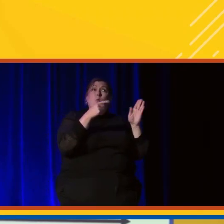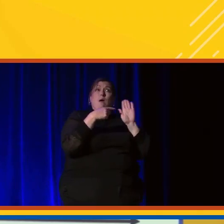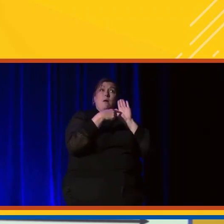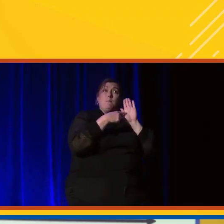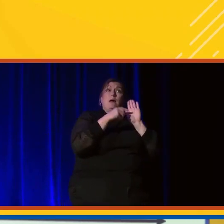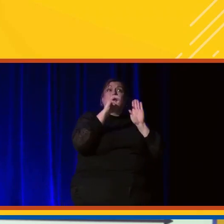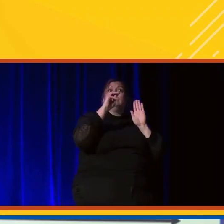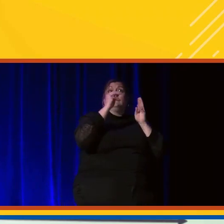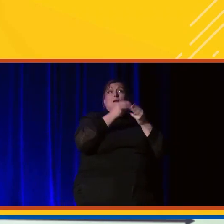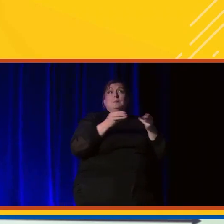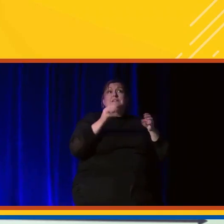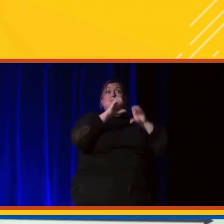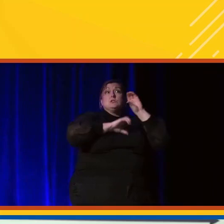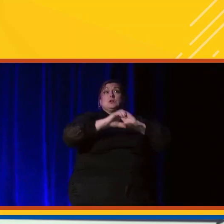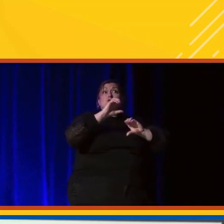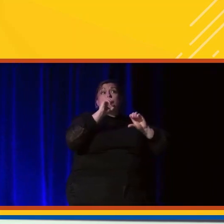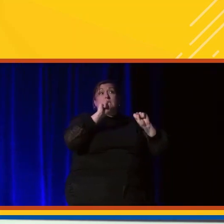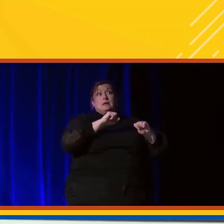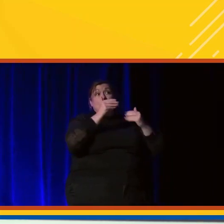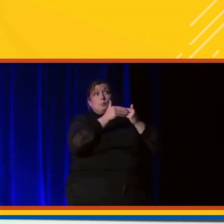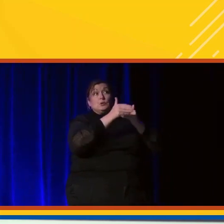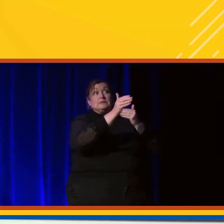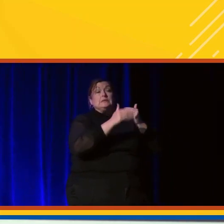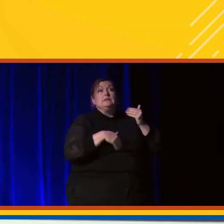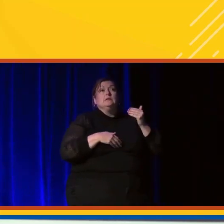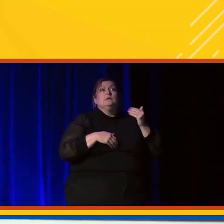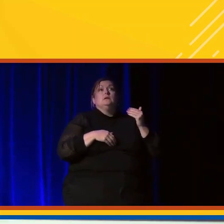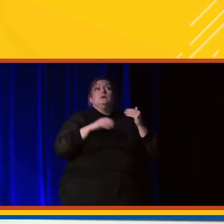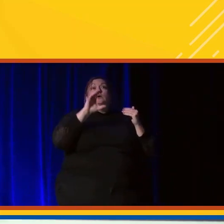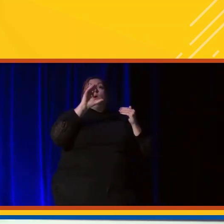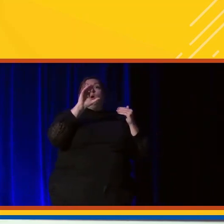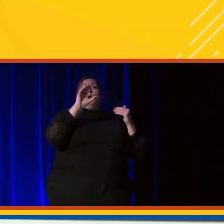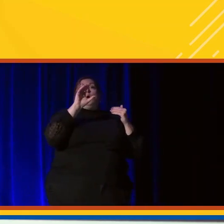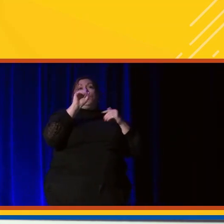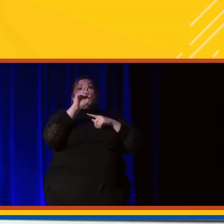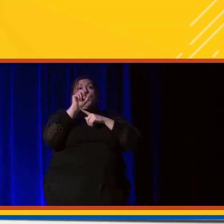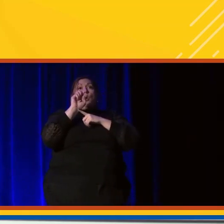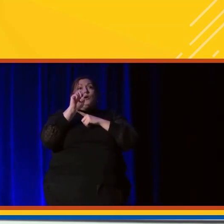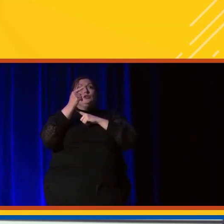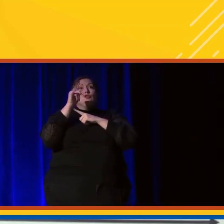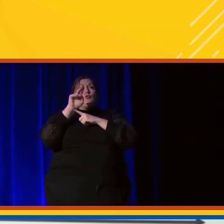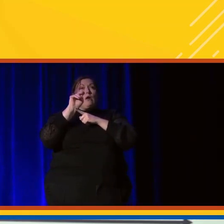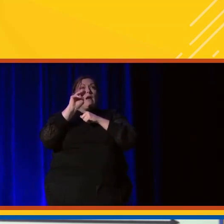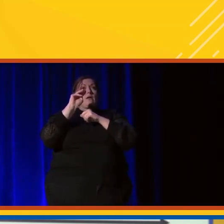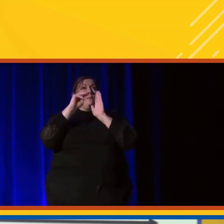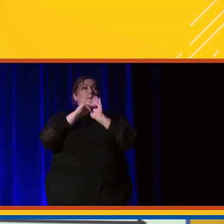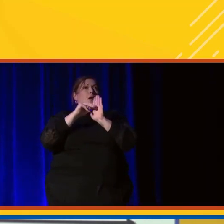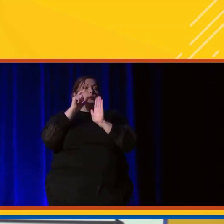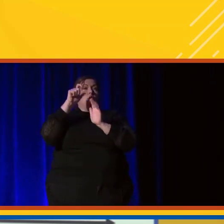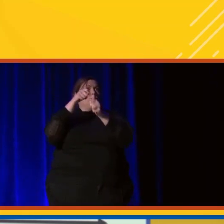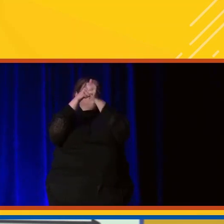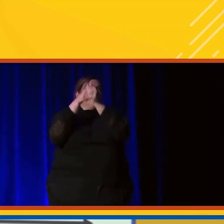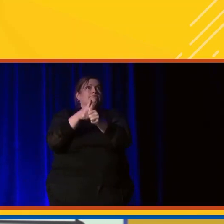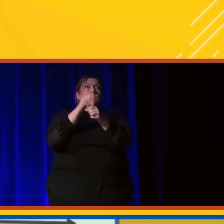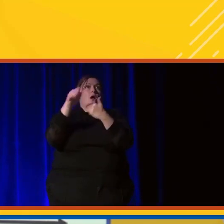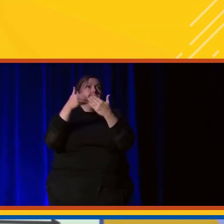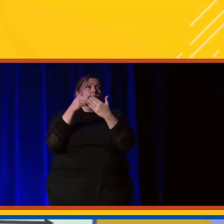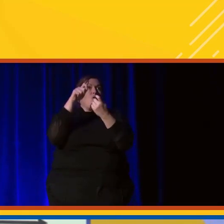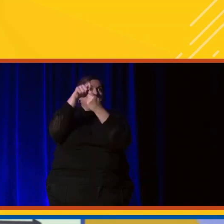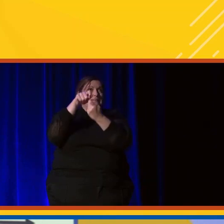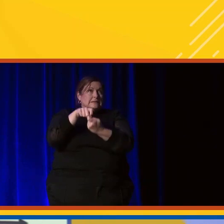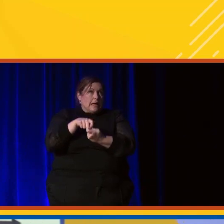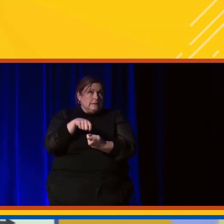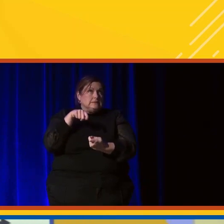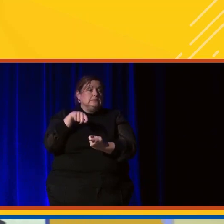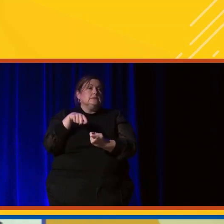of materials and chemistry can proceed. Coarse-grained modeling is basically just, we don't need to keep track of all of those